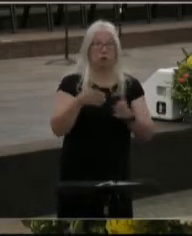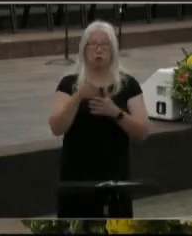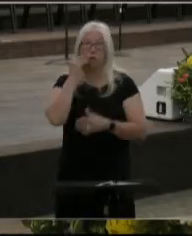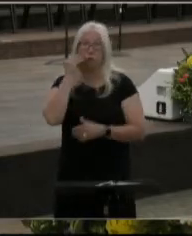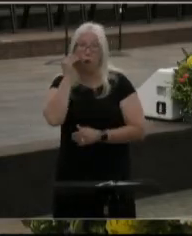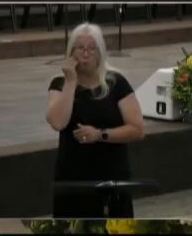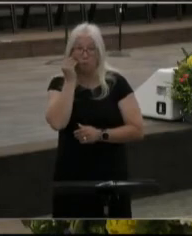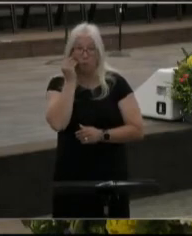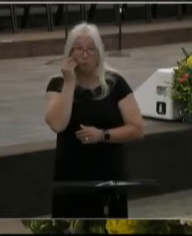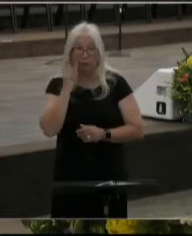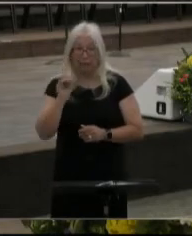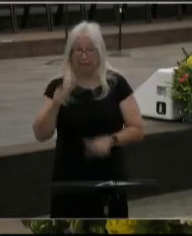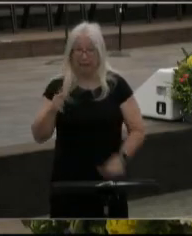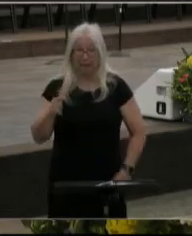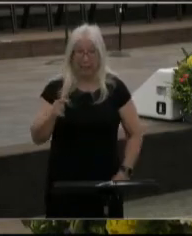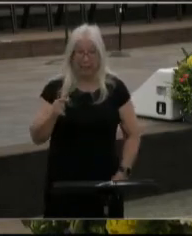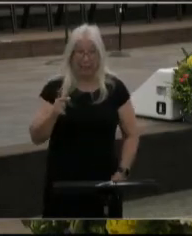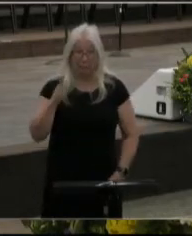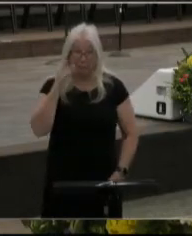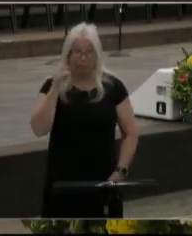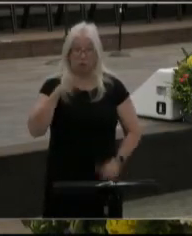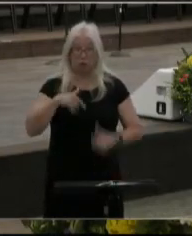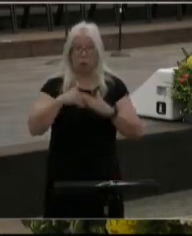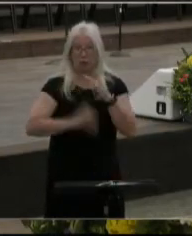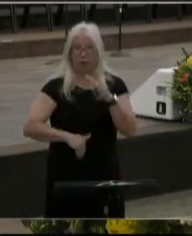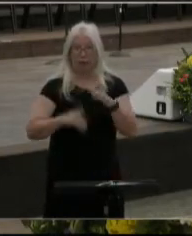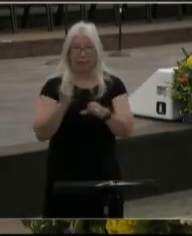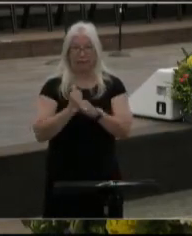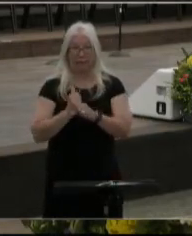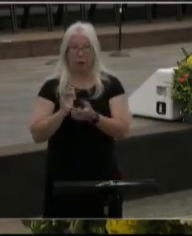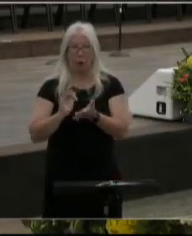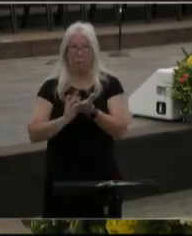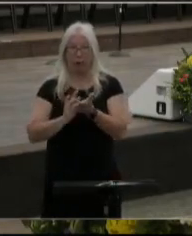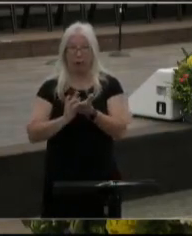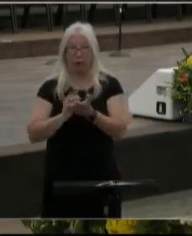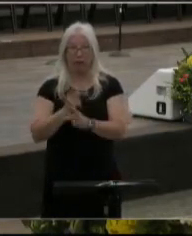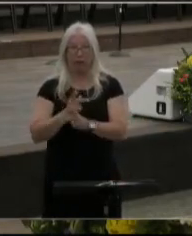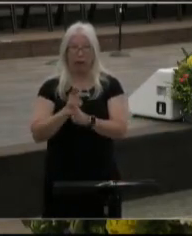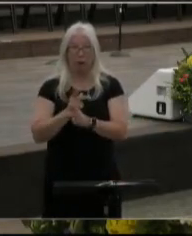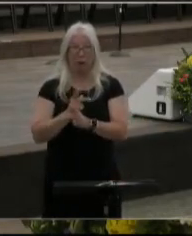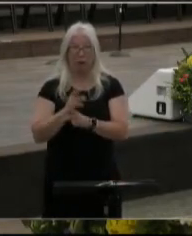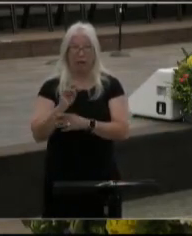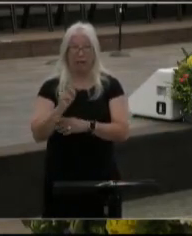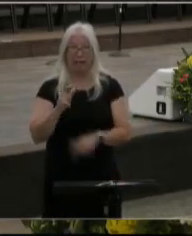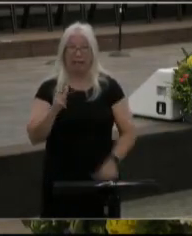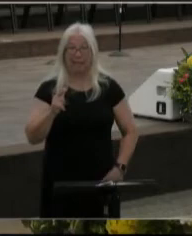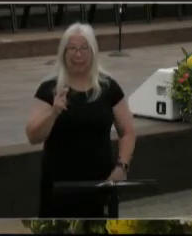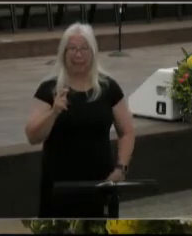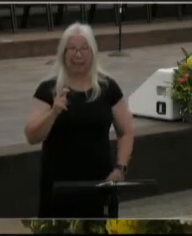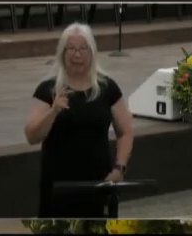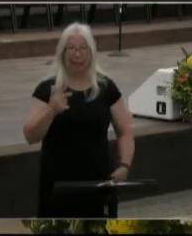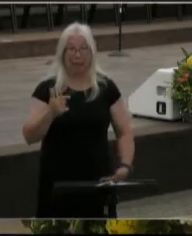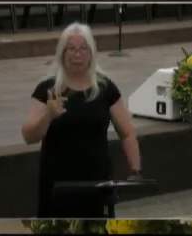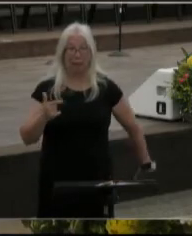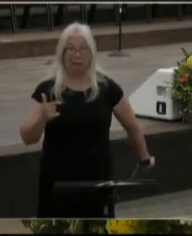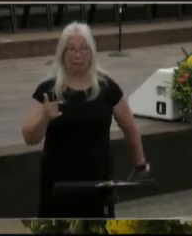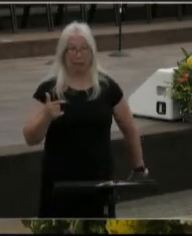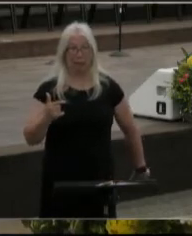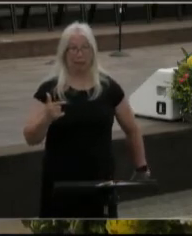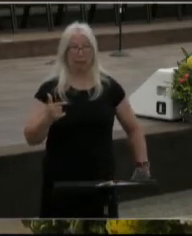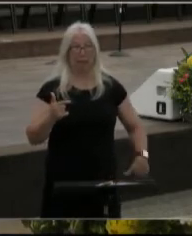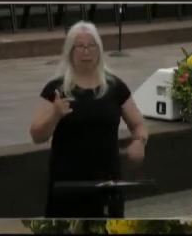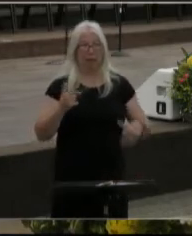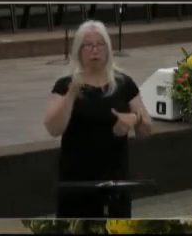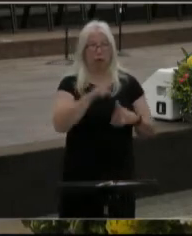home. Ned's leg, because of her lack of getting him medical care, Ned's leg had to be amputated.